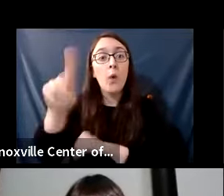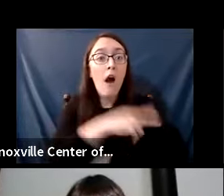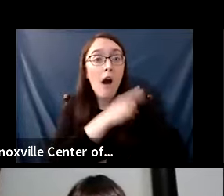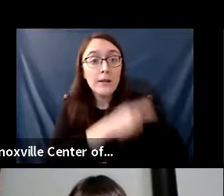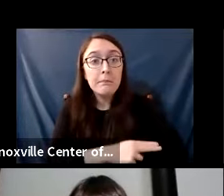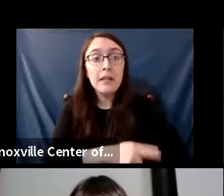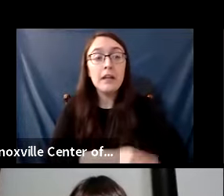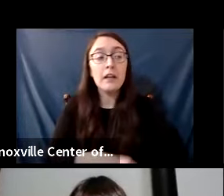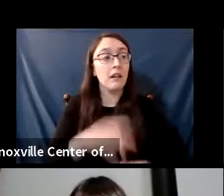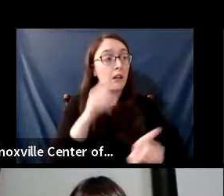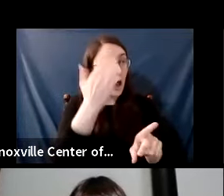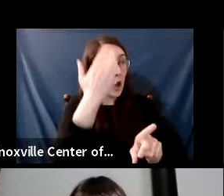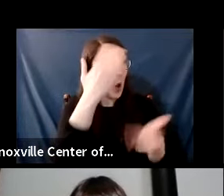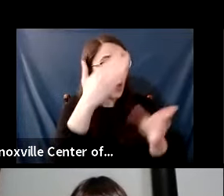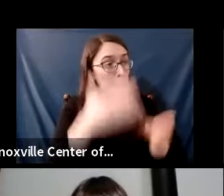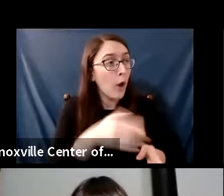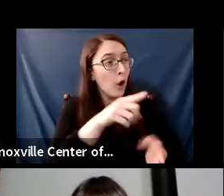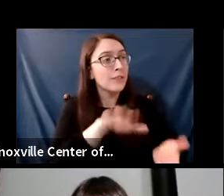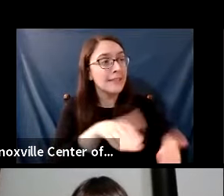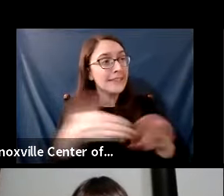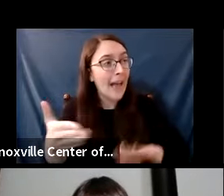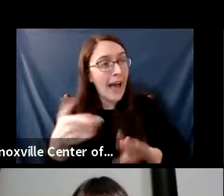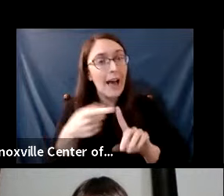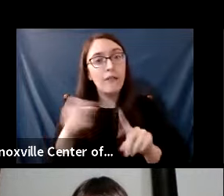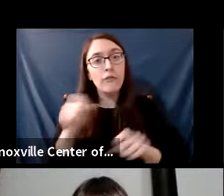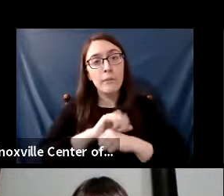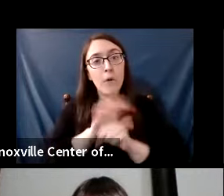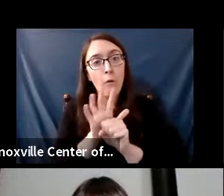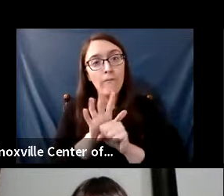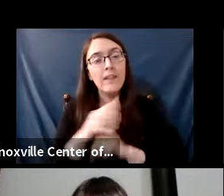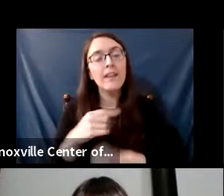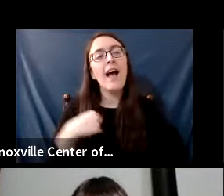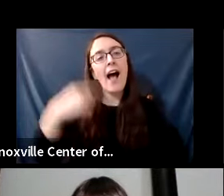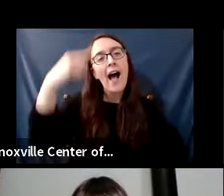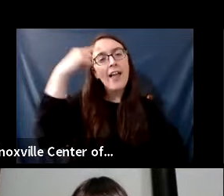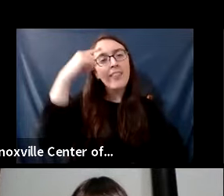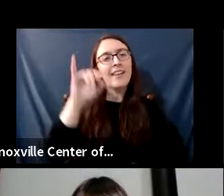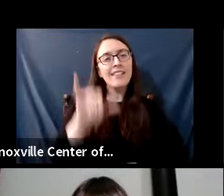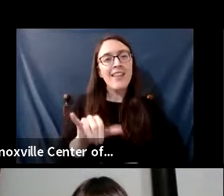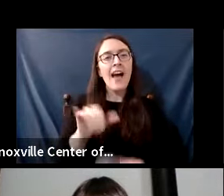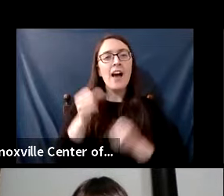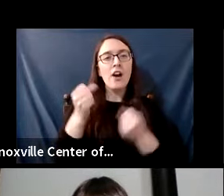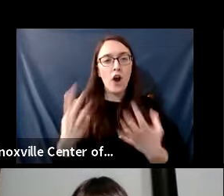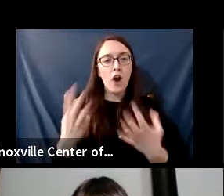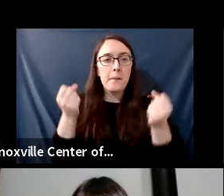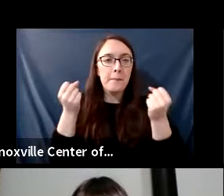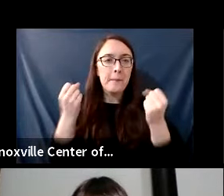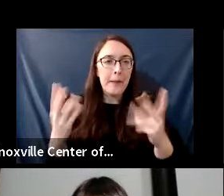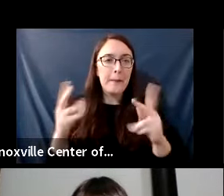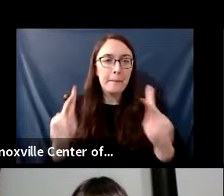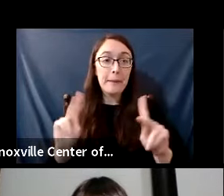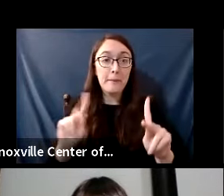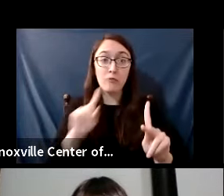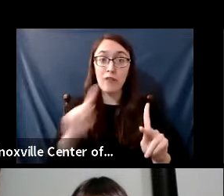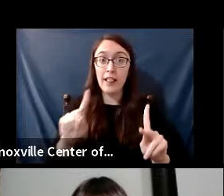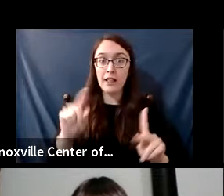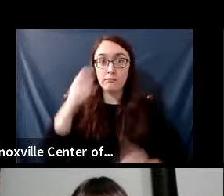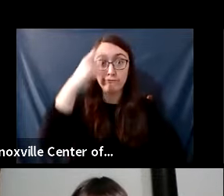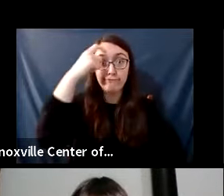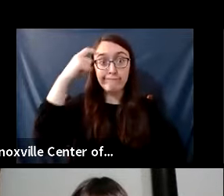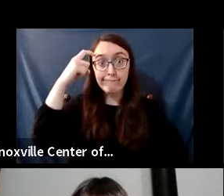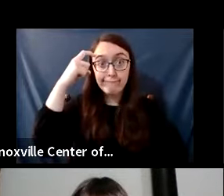COVID. And I do think that started to drive it home and probably had some impact for at least a period of